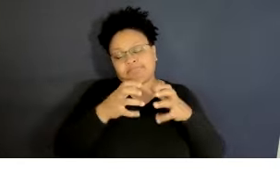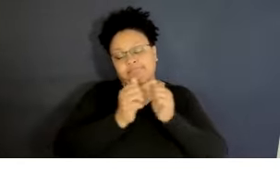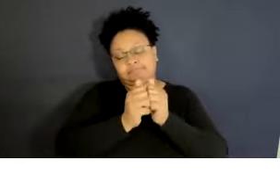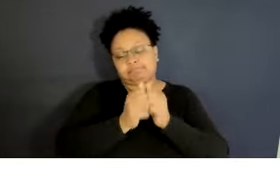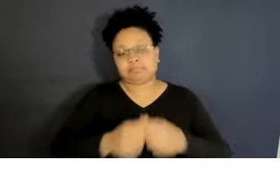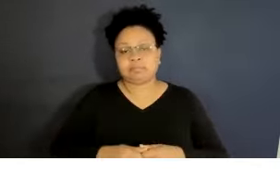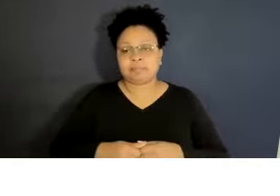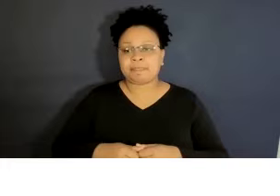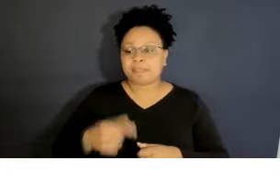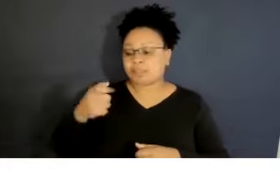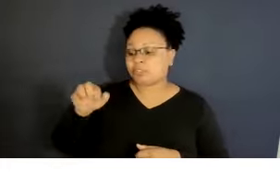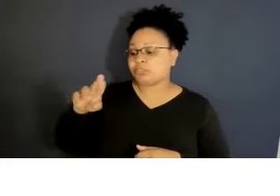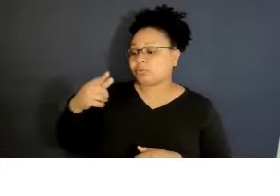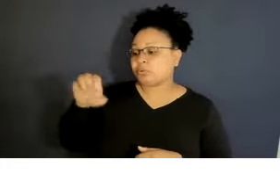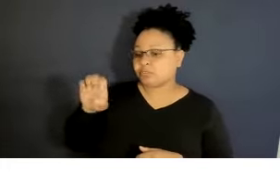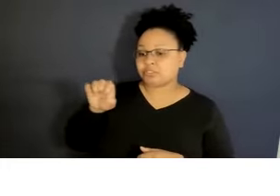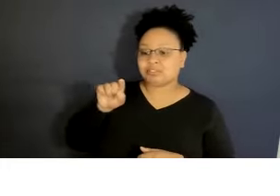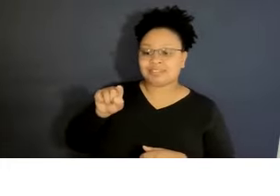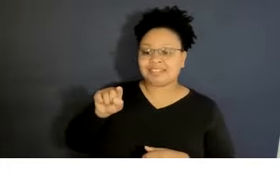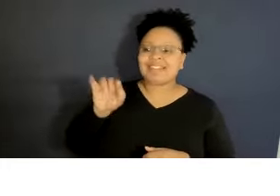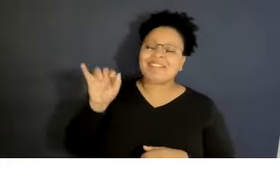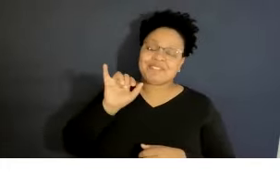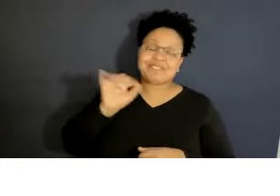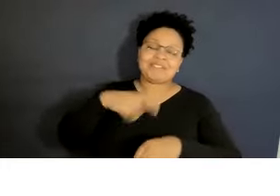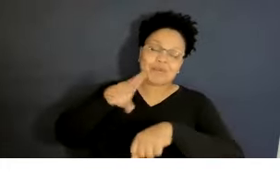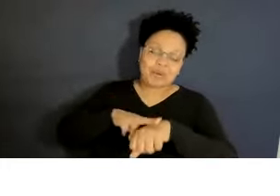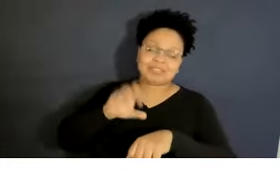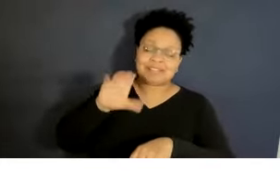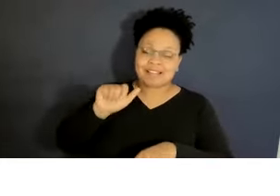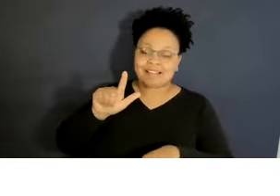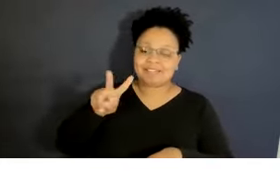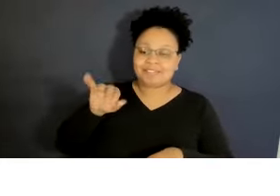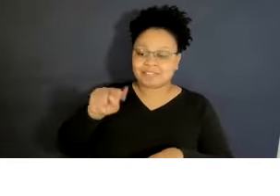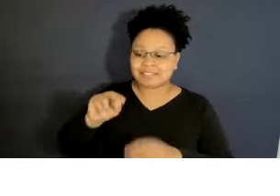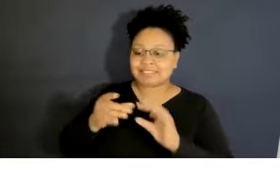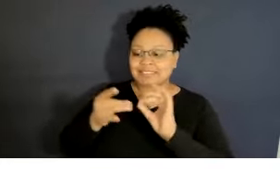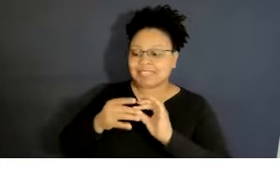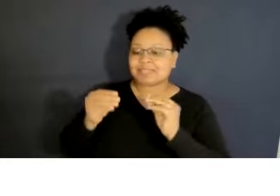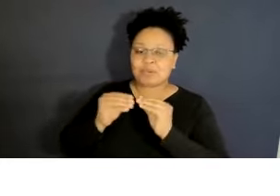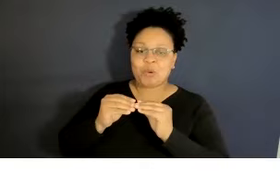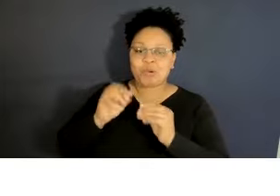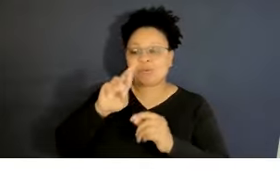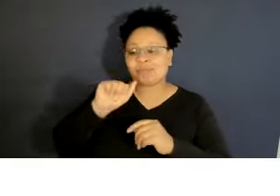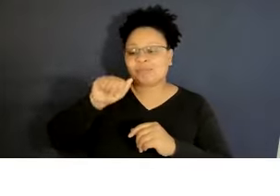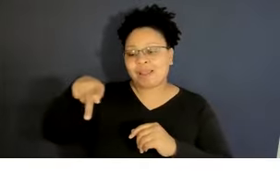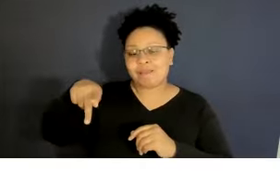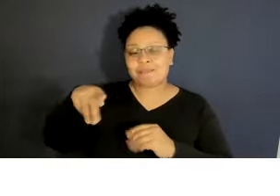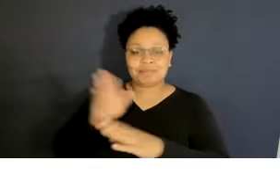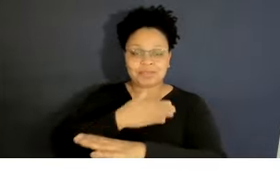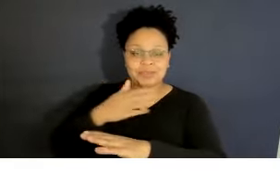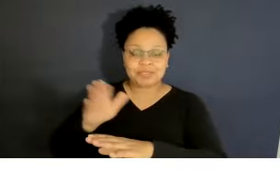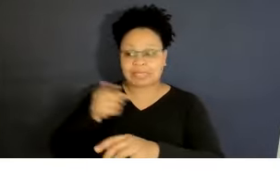And of course, Kelvin says more rap music because aside from everything